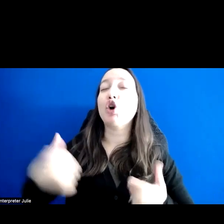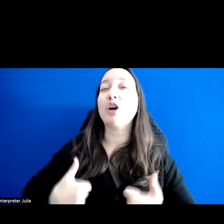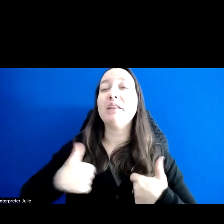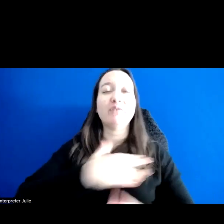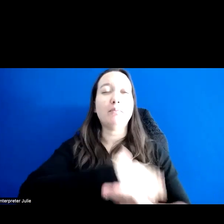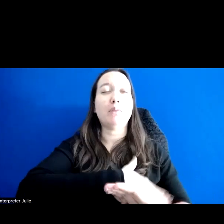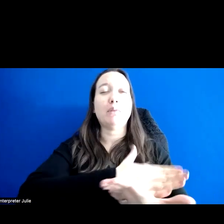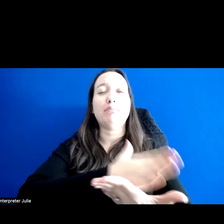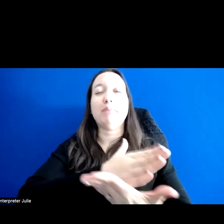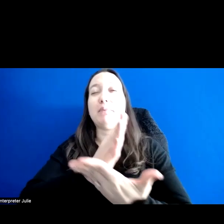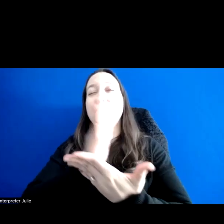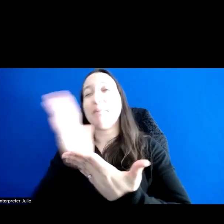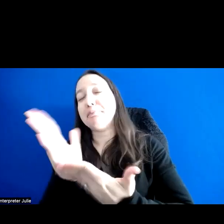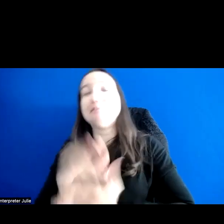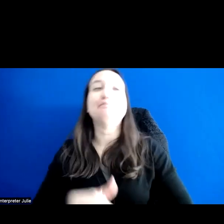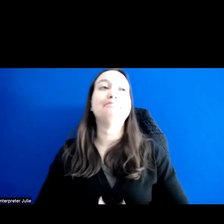life.